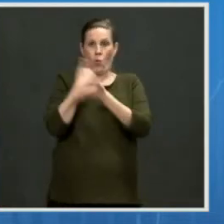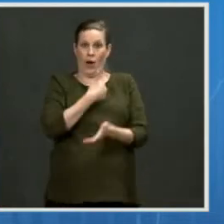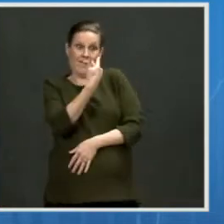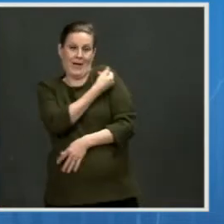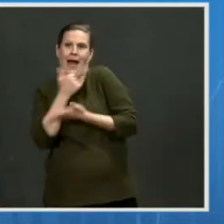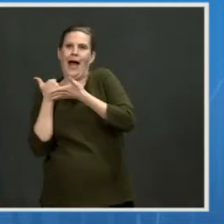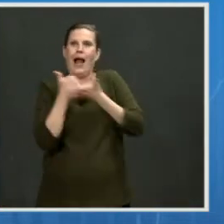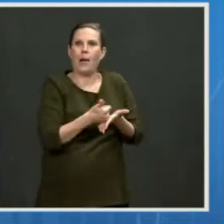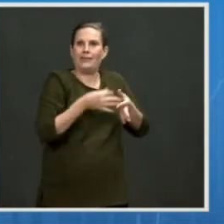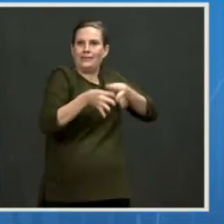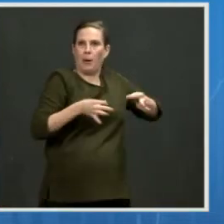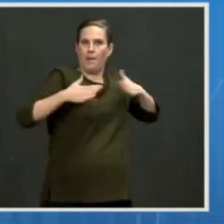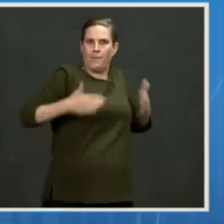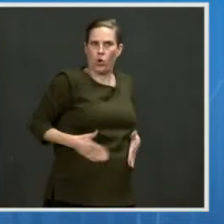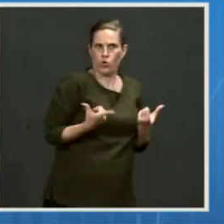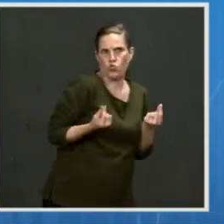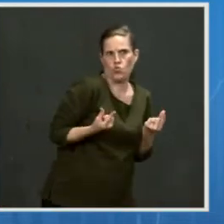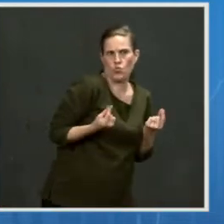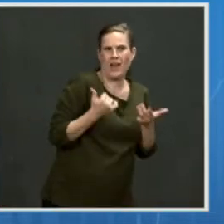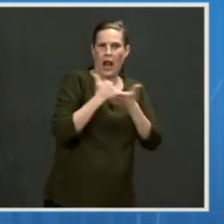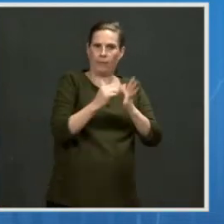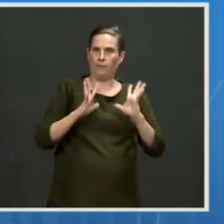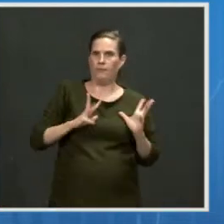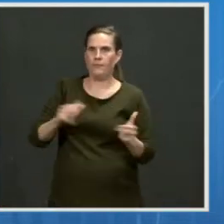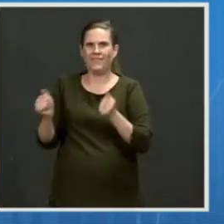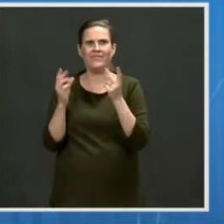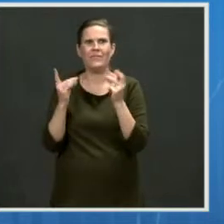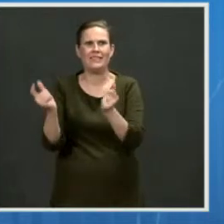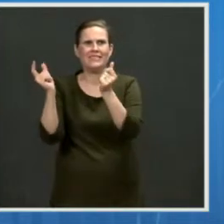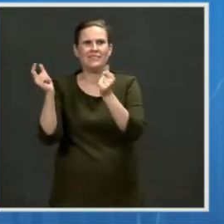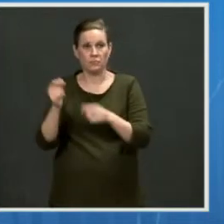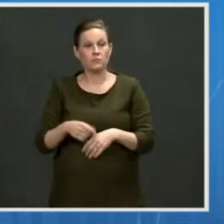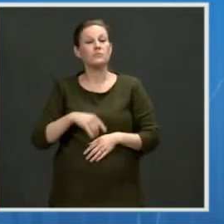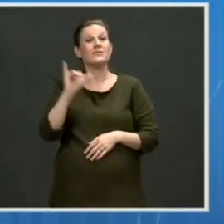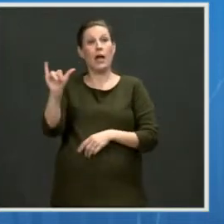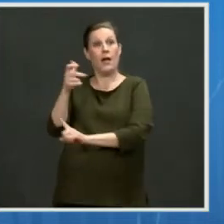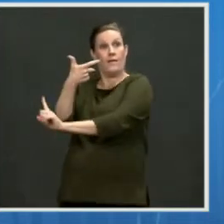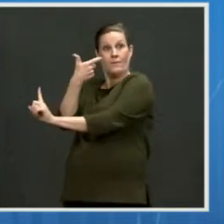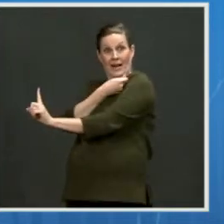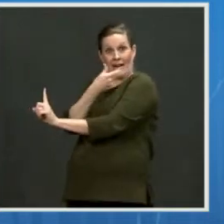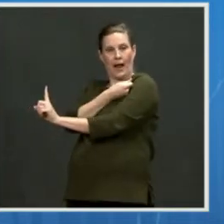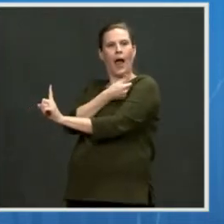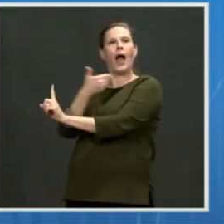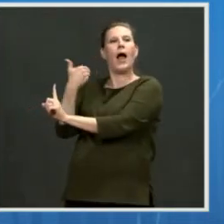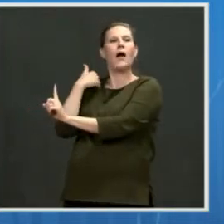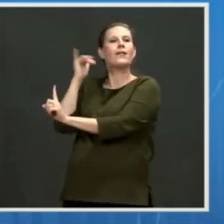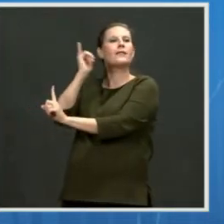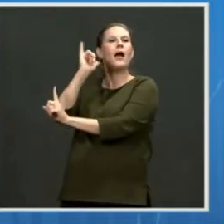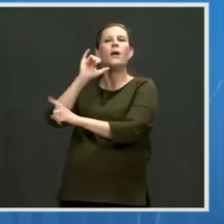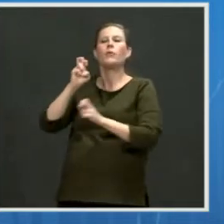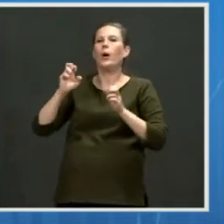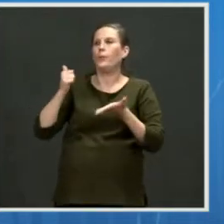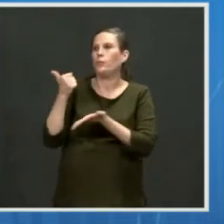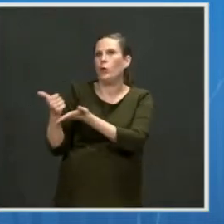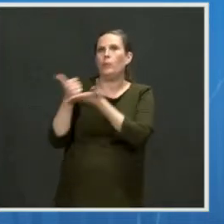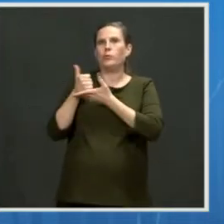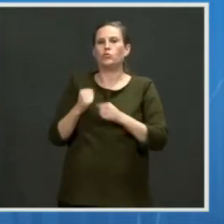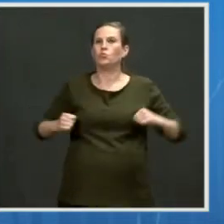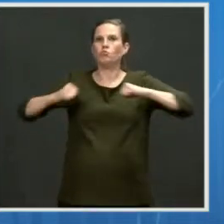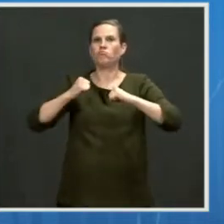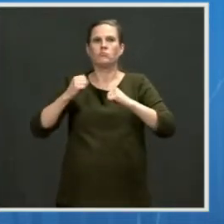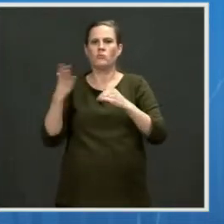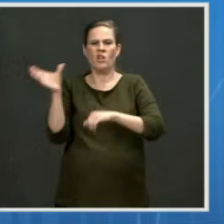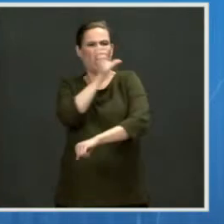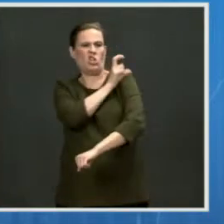prime and a boost of the Pfizer vaccine. The point I was making a moment ago is that that level is so high